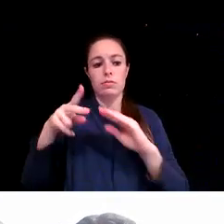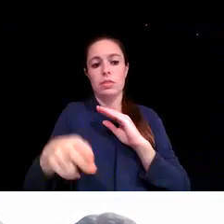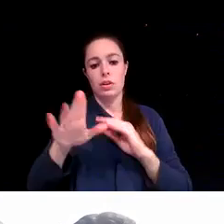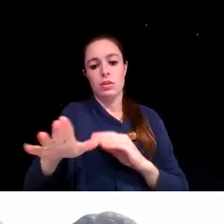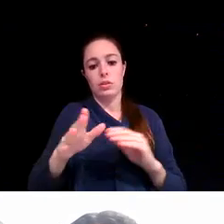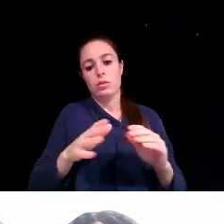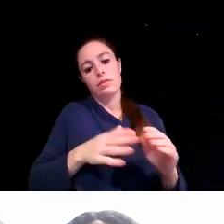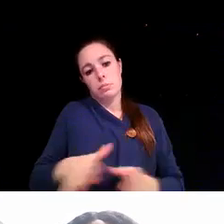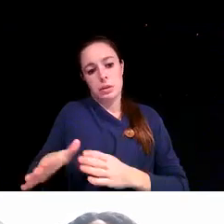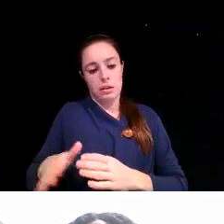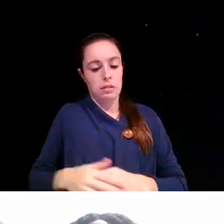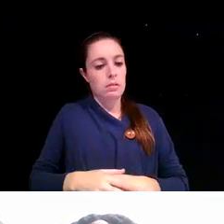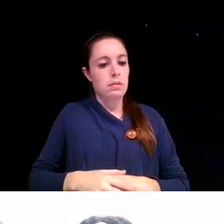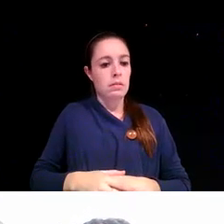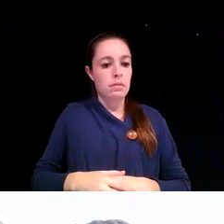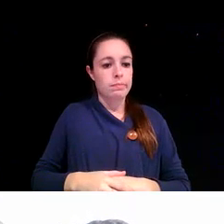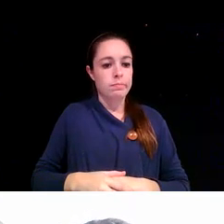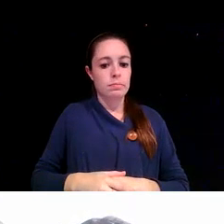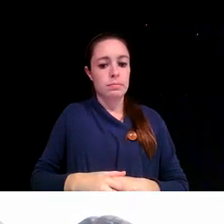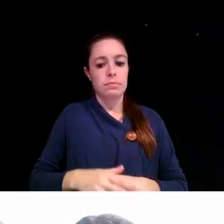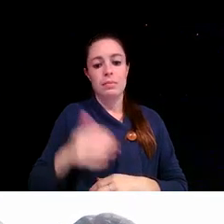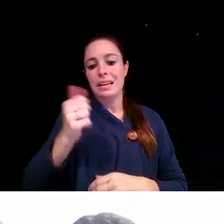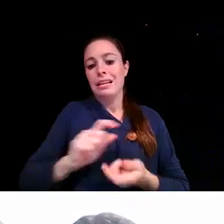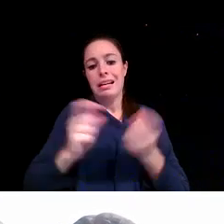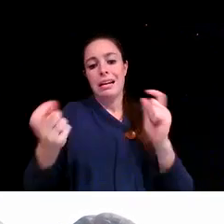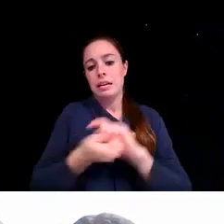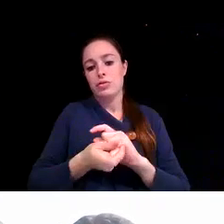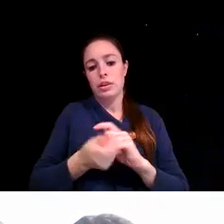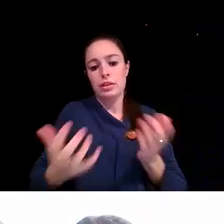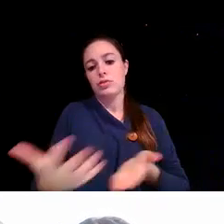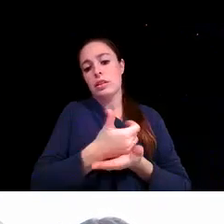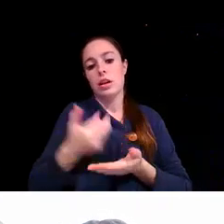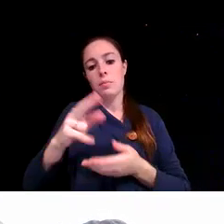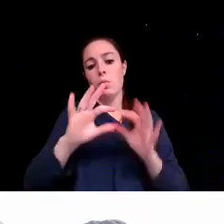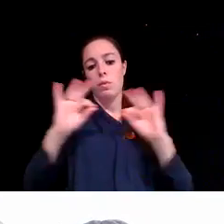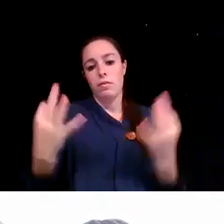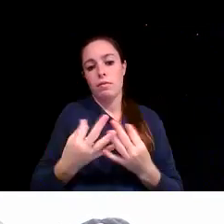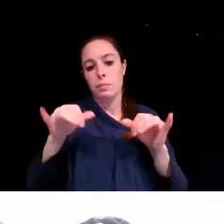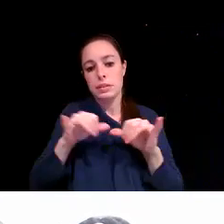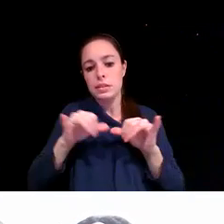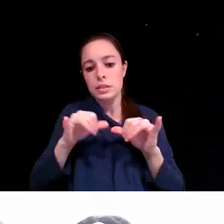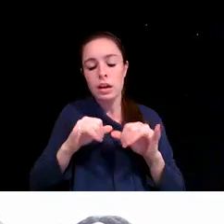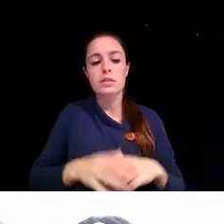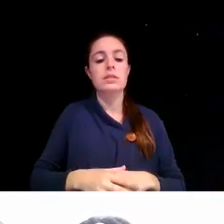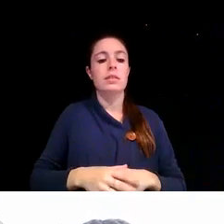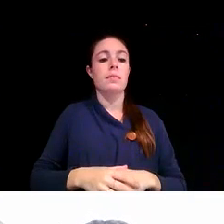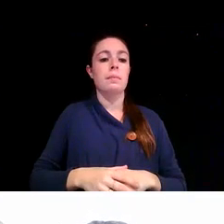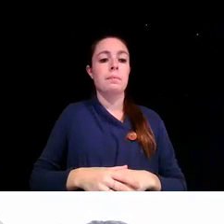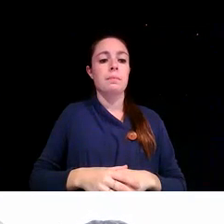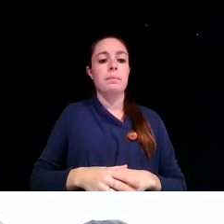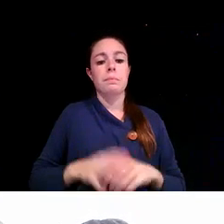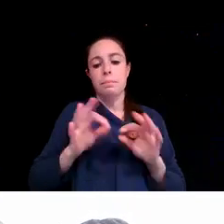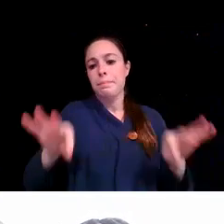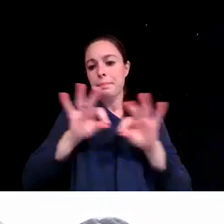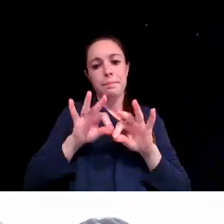coverage. Change in income and family size. You are required to report all